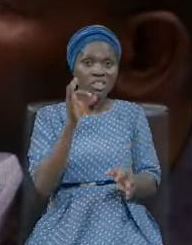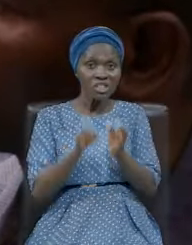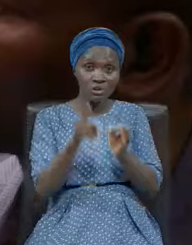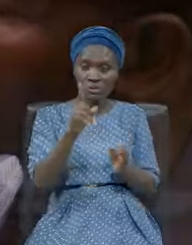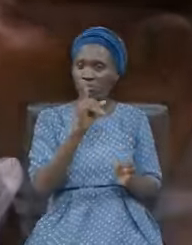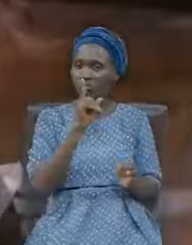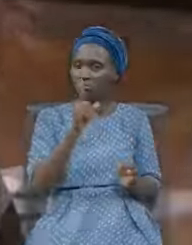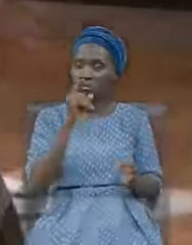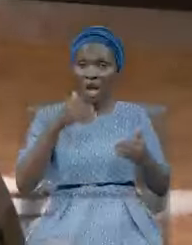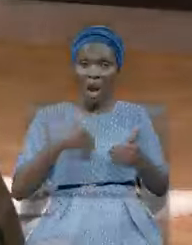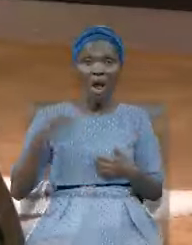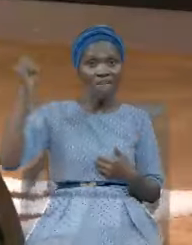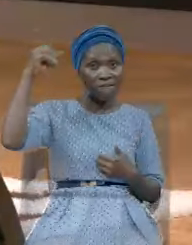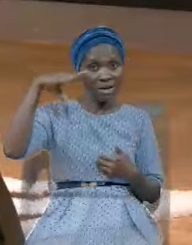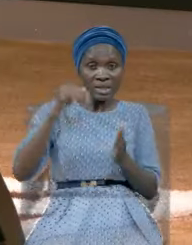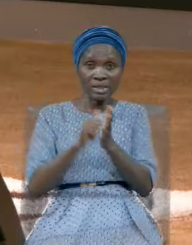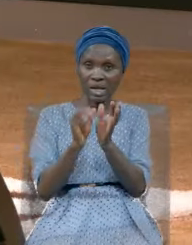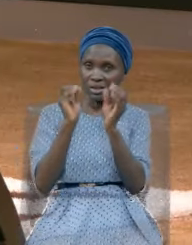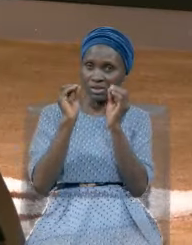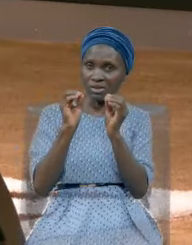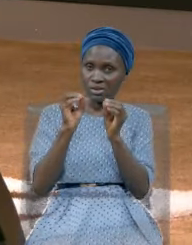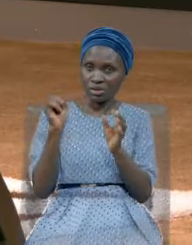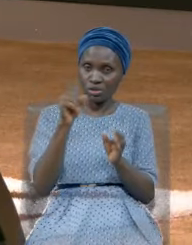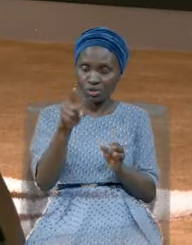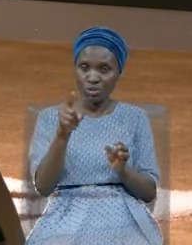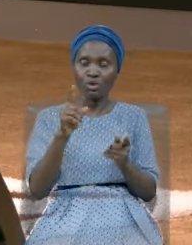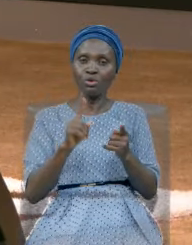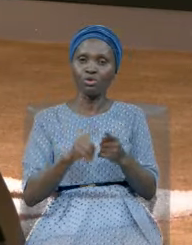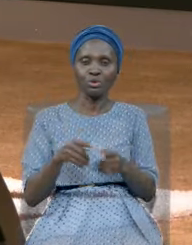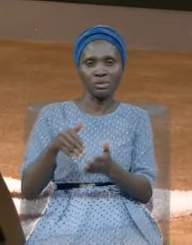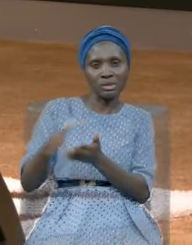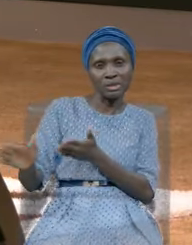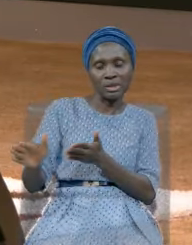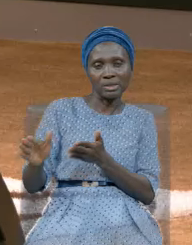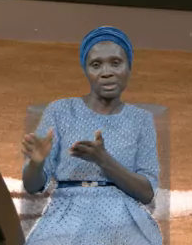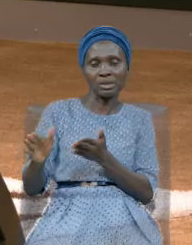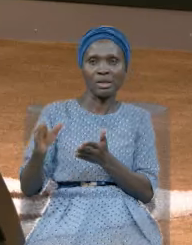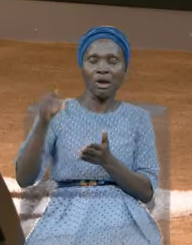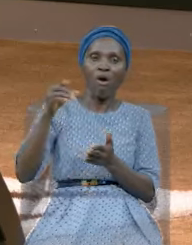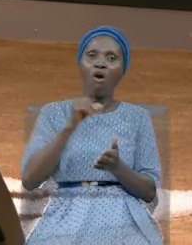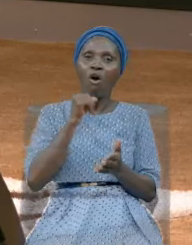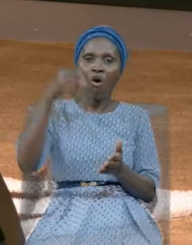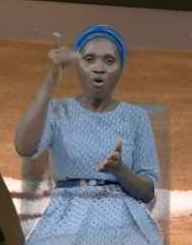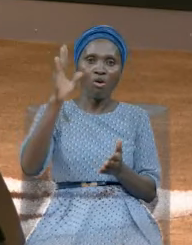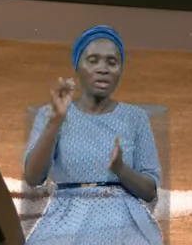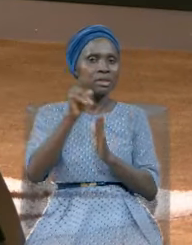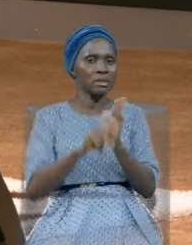deny ungodliness, temptation to ungodliness, you deny.